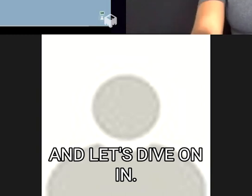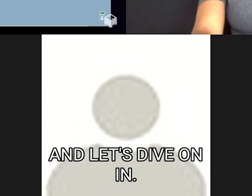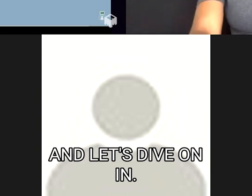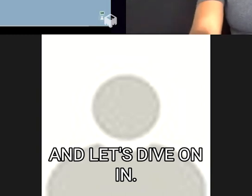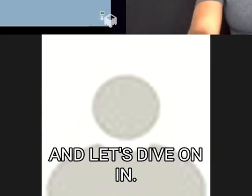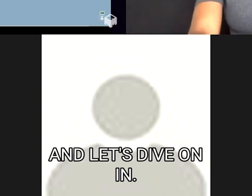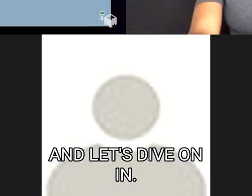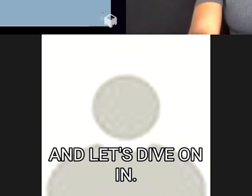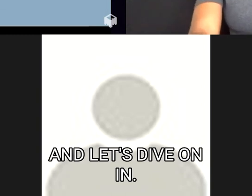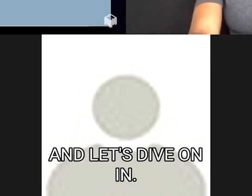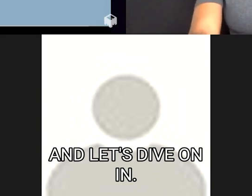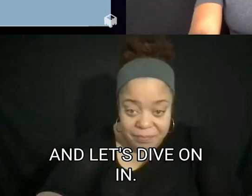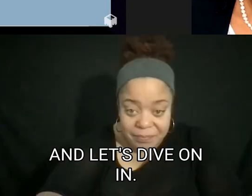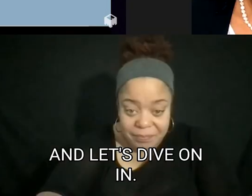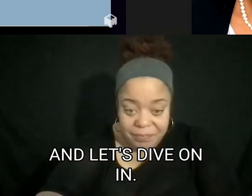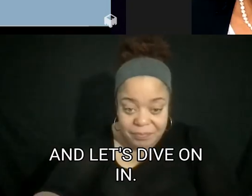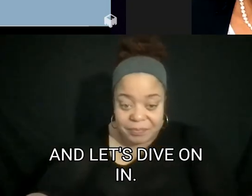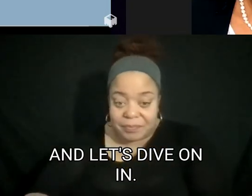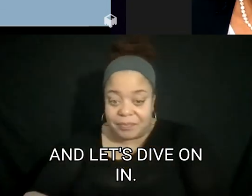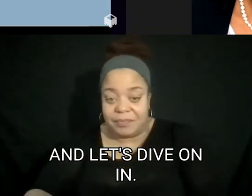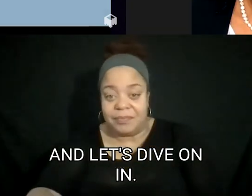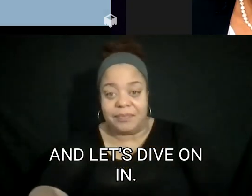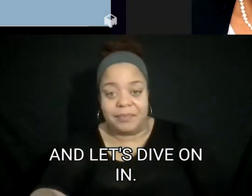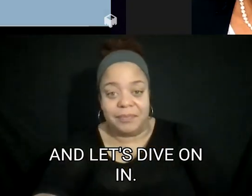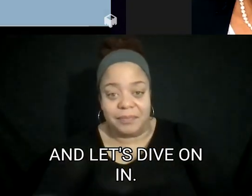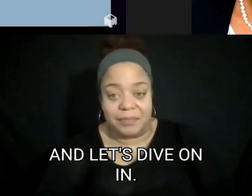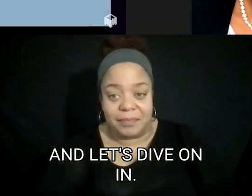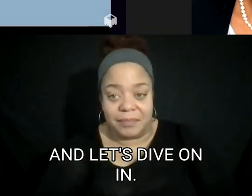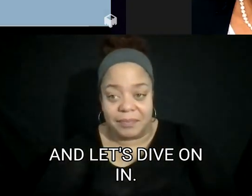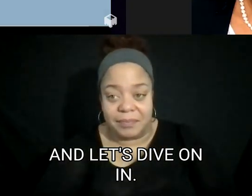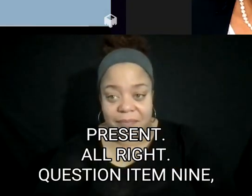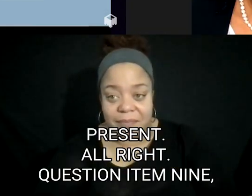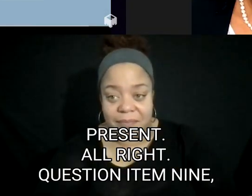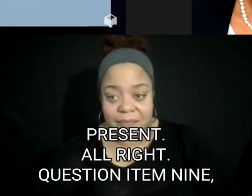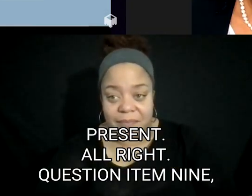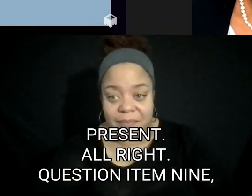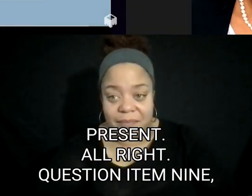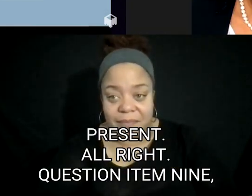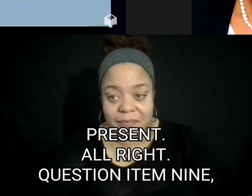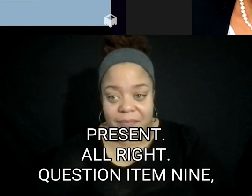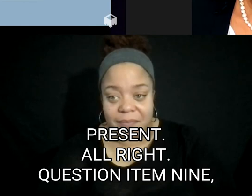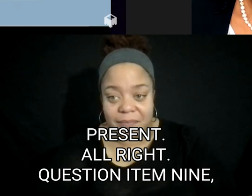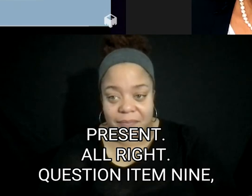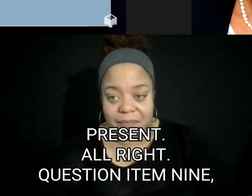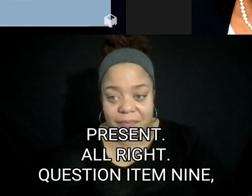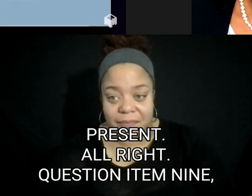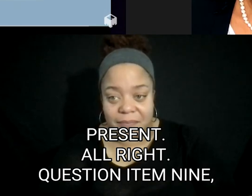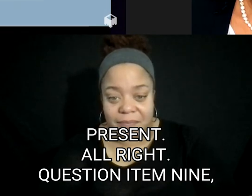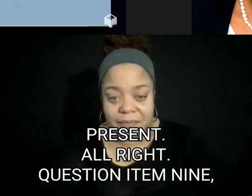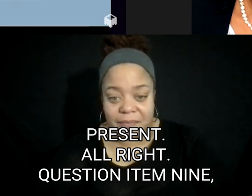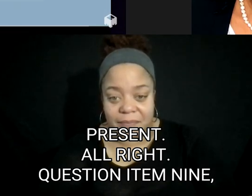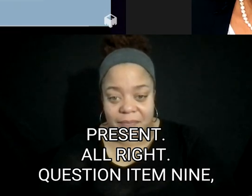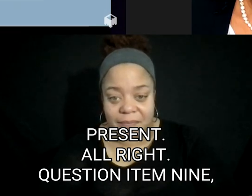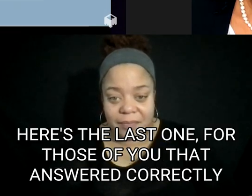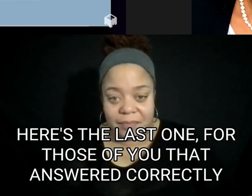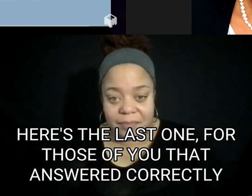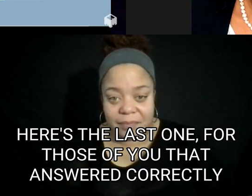All right, question 9 of 9. Here's the last one. For those of you that answer correctly the last couple rounds, you got